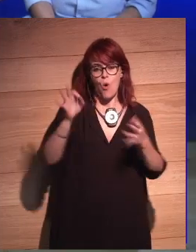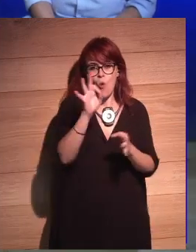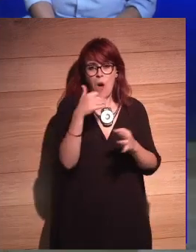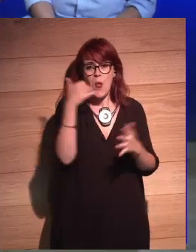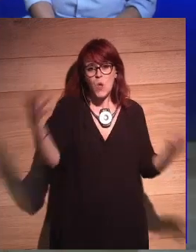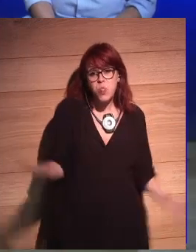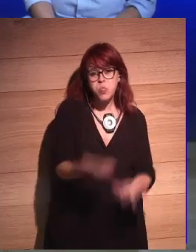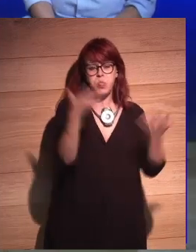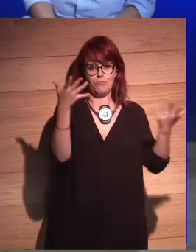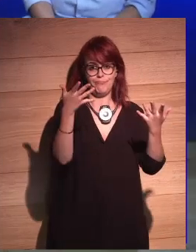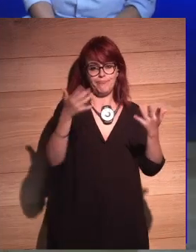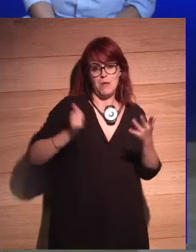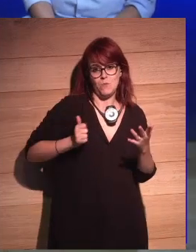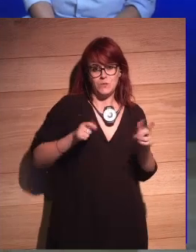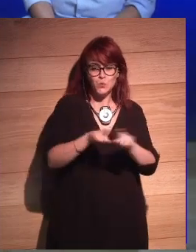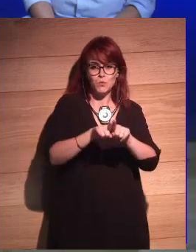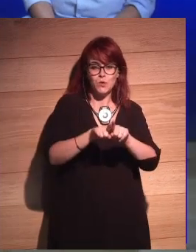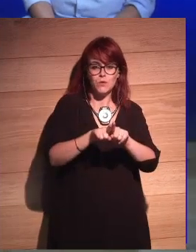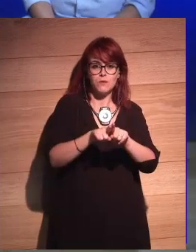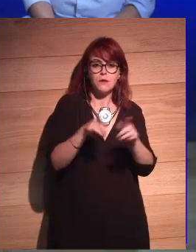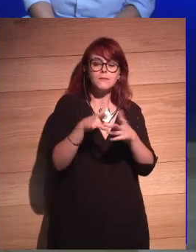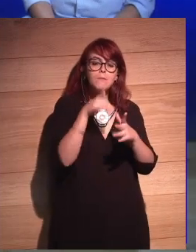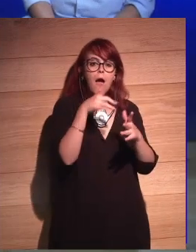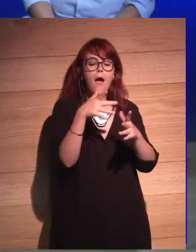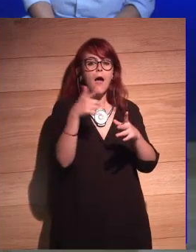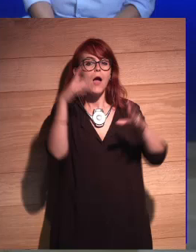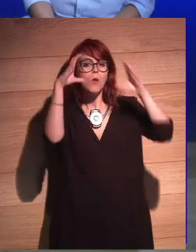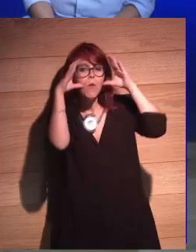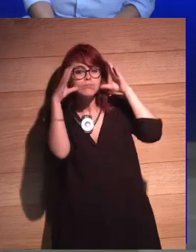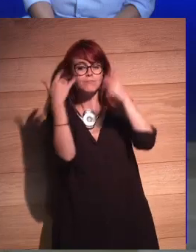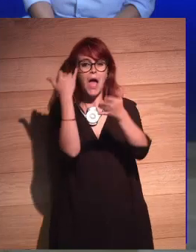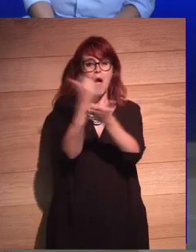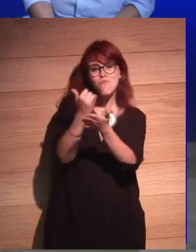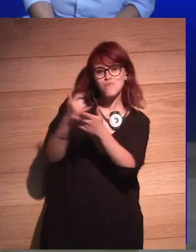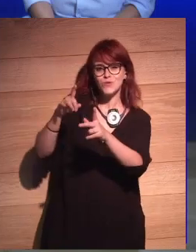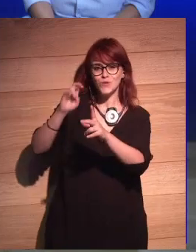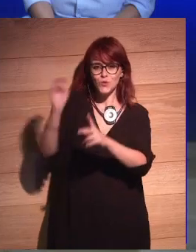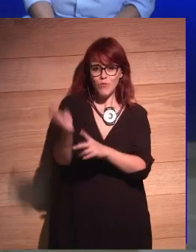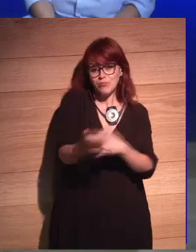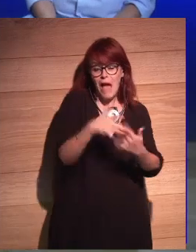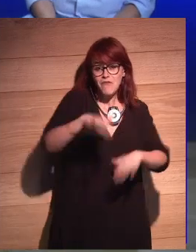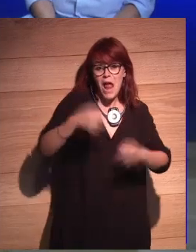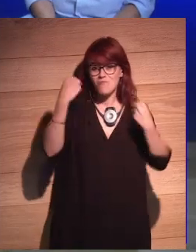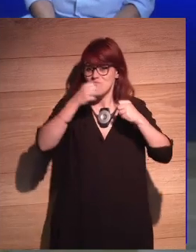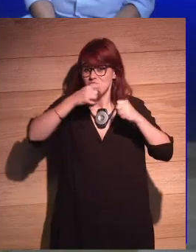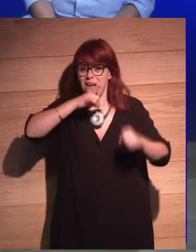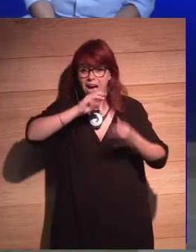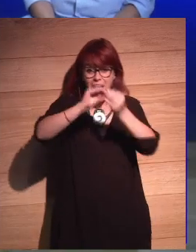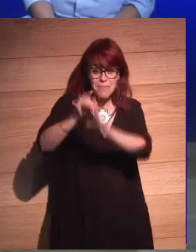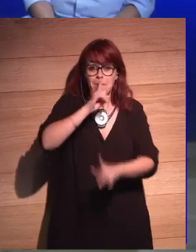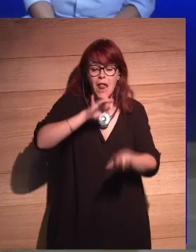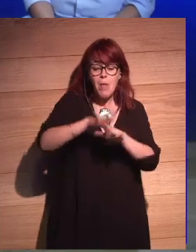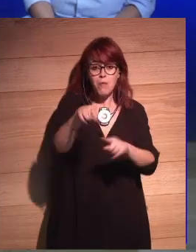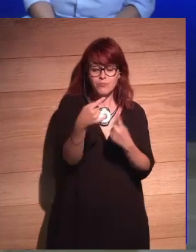tool and starts to play with some devices, the bad